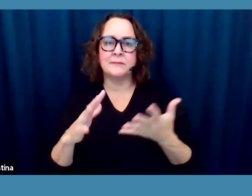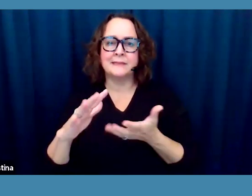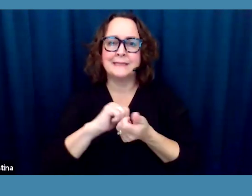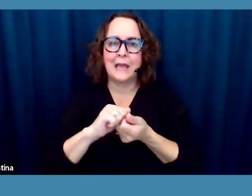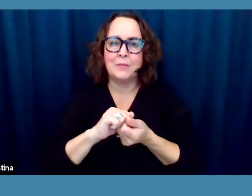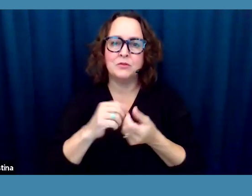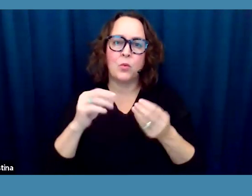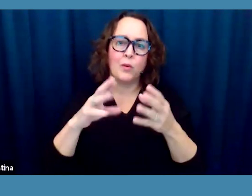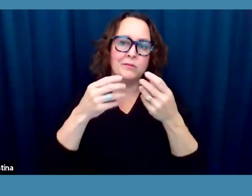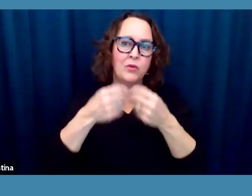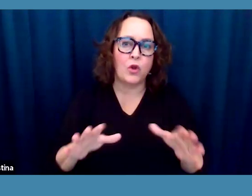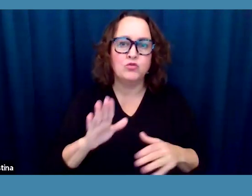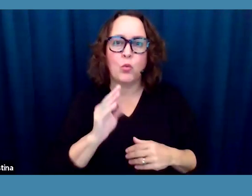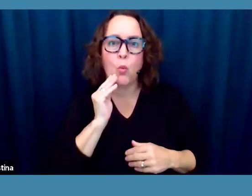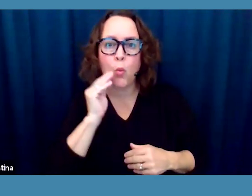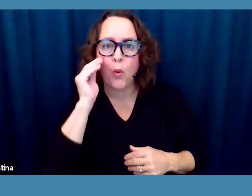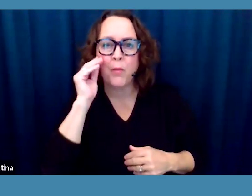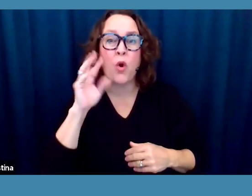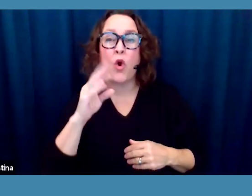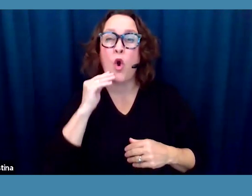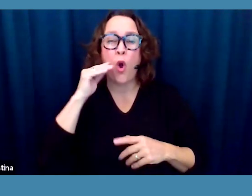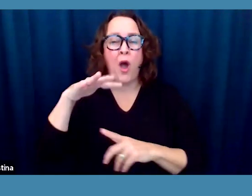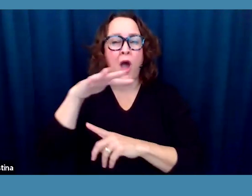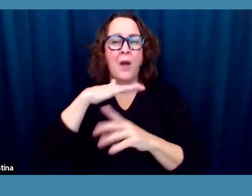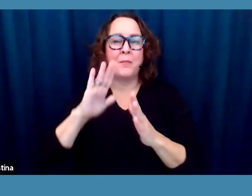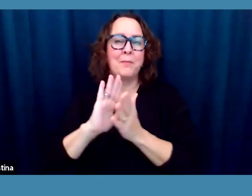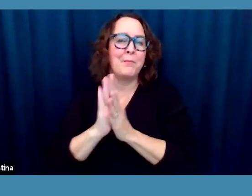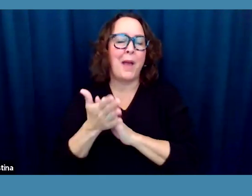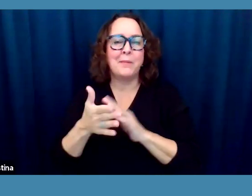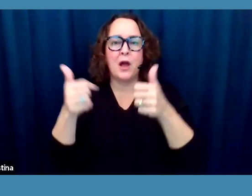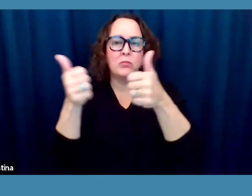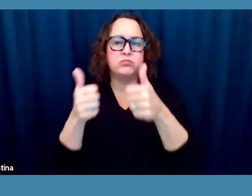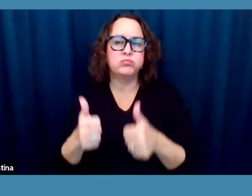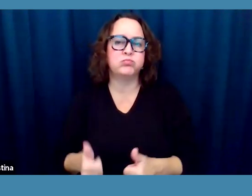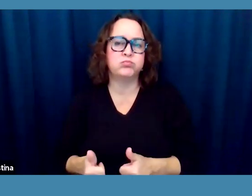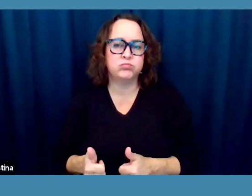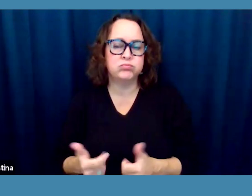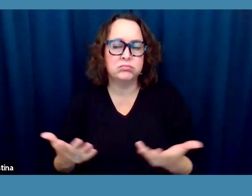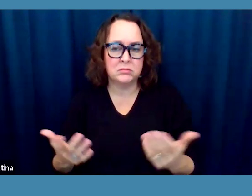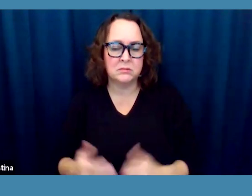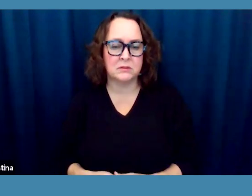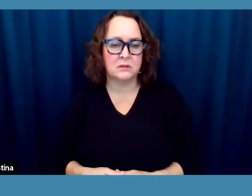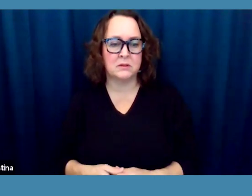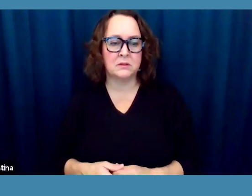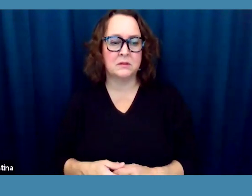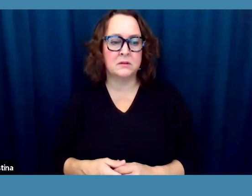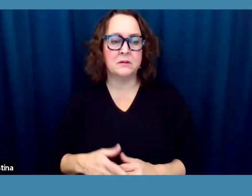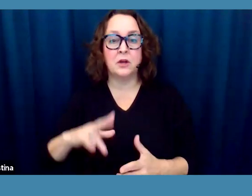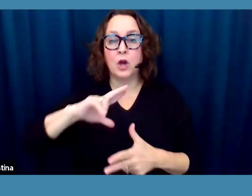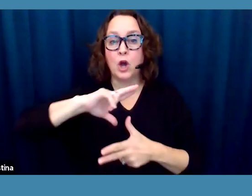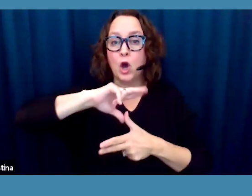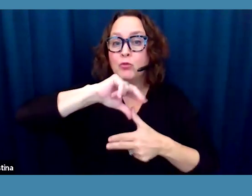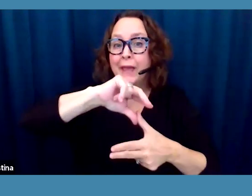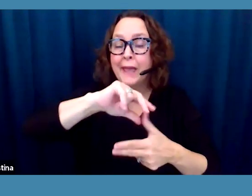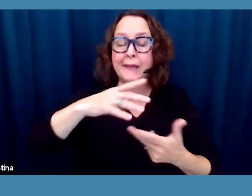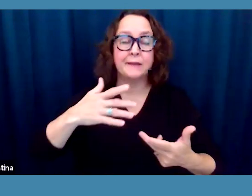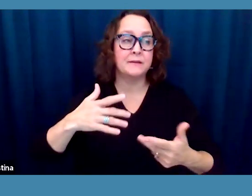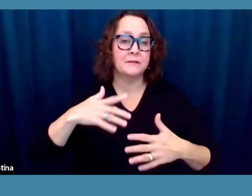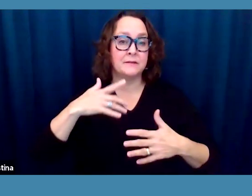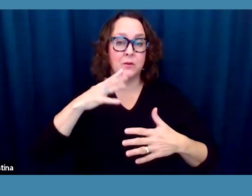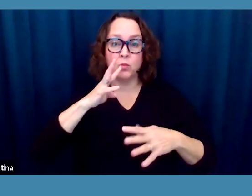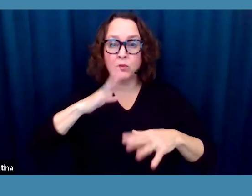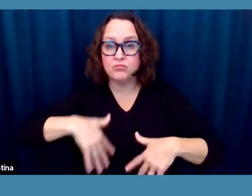or deterioration of your home environment. So, this could be hurricane related or flood